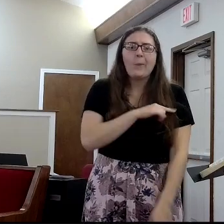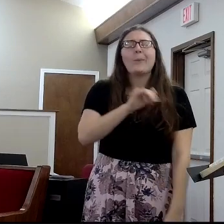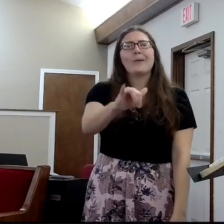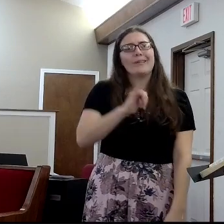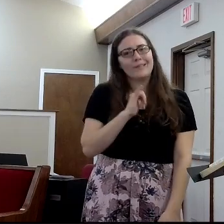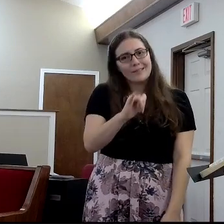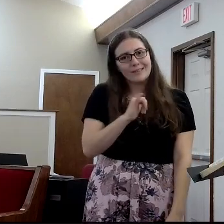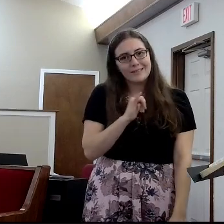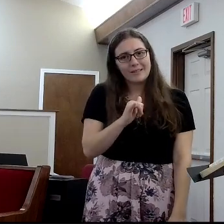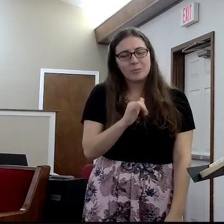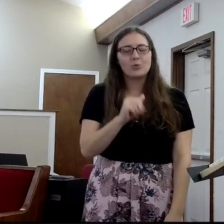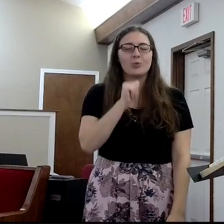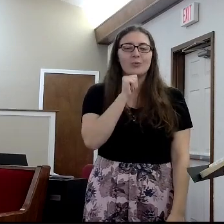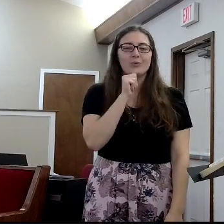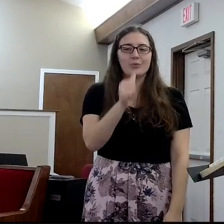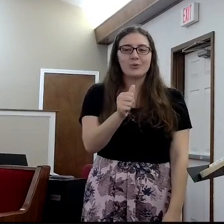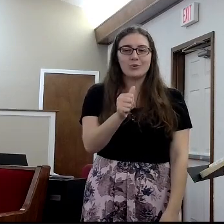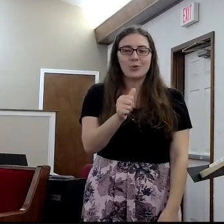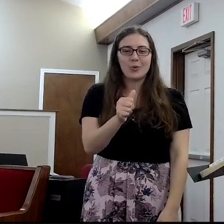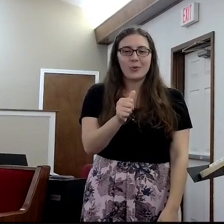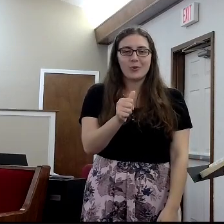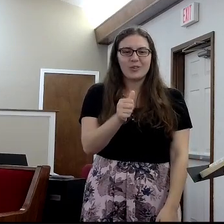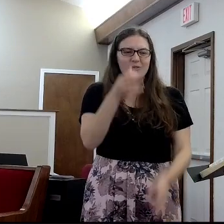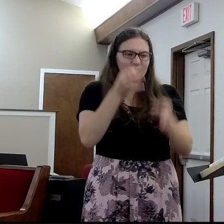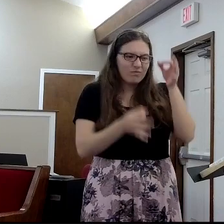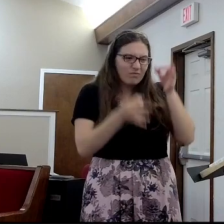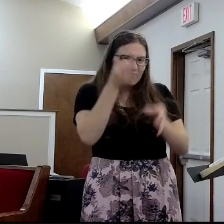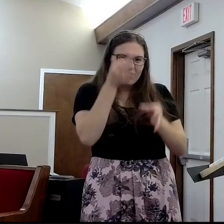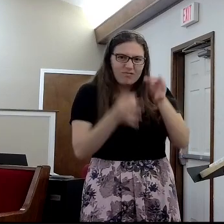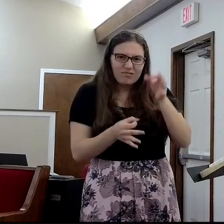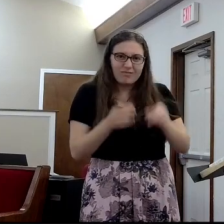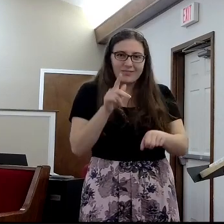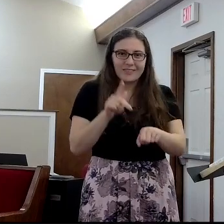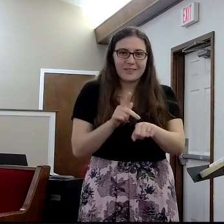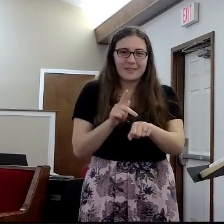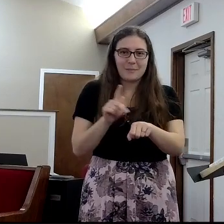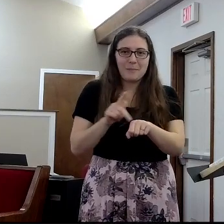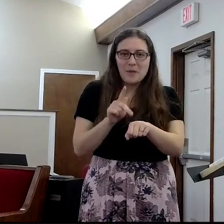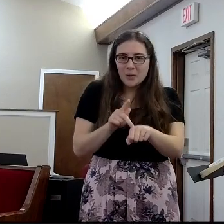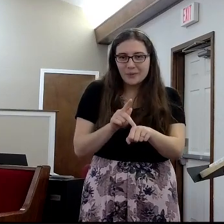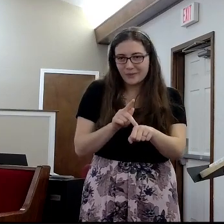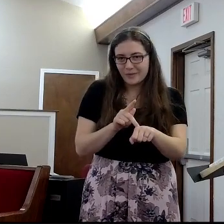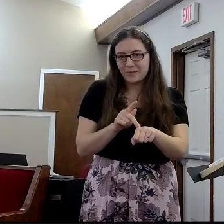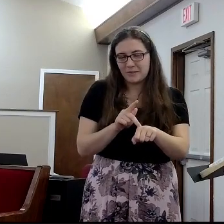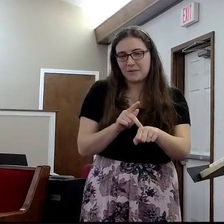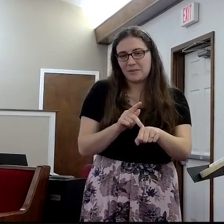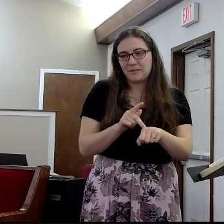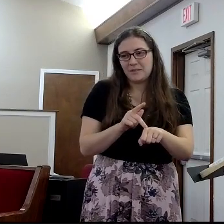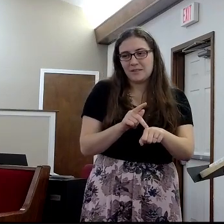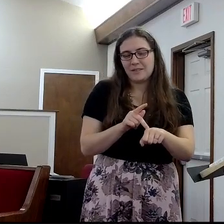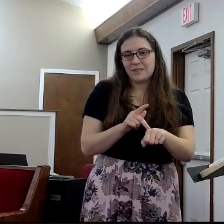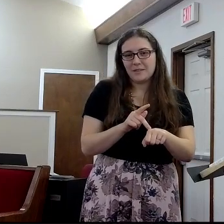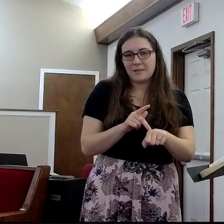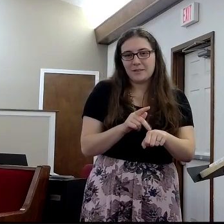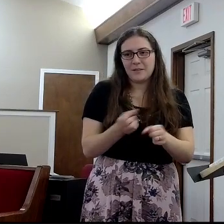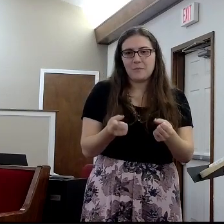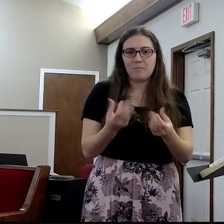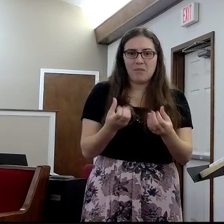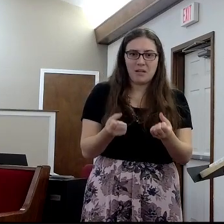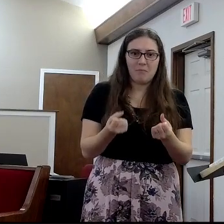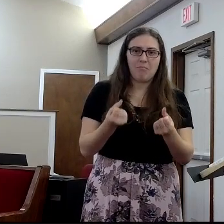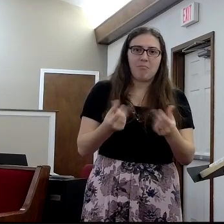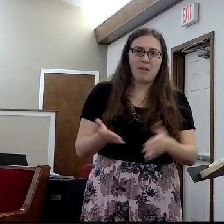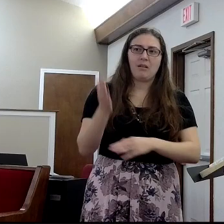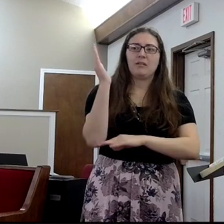him? We would have been there. So I'm just saying, don't be so quick to judge Peter there. And there's plenty of messages that could be preached on that